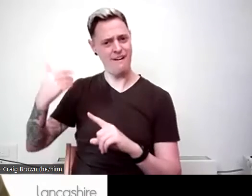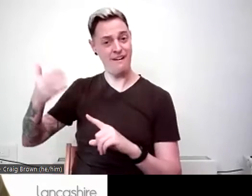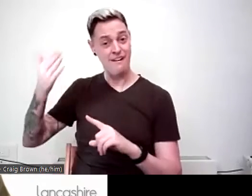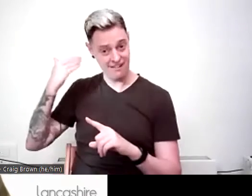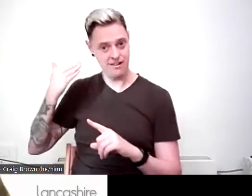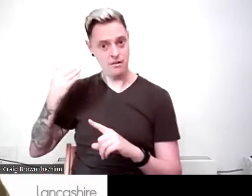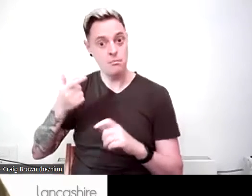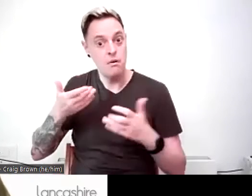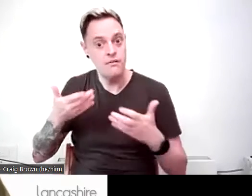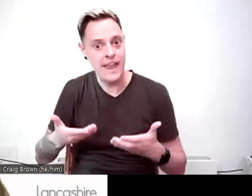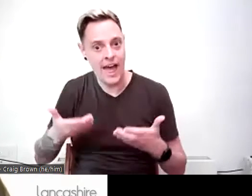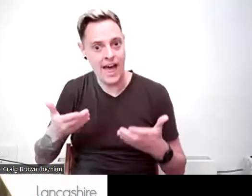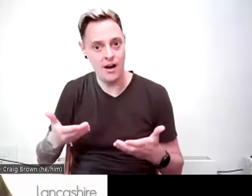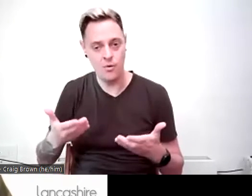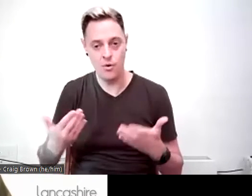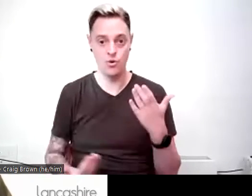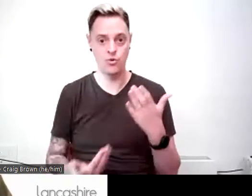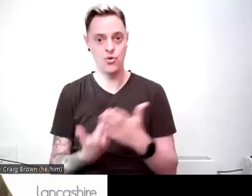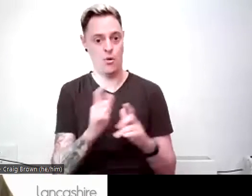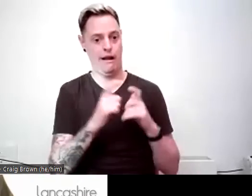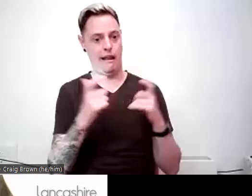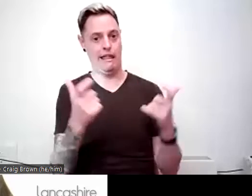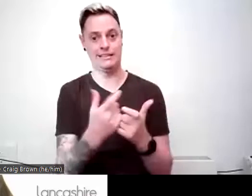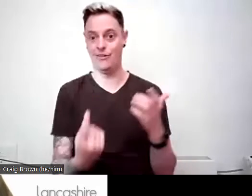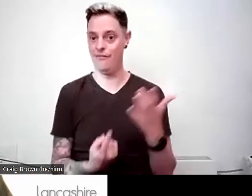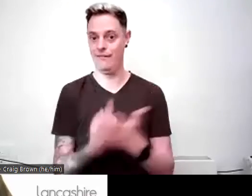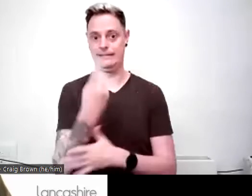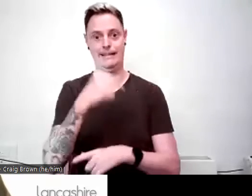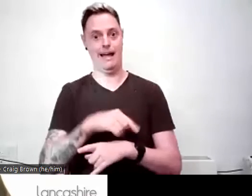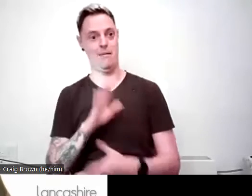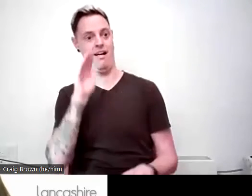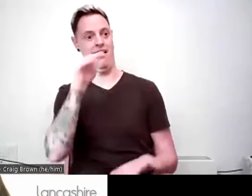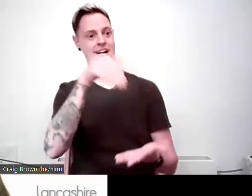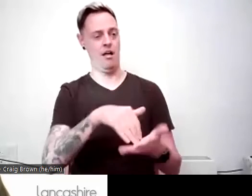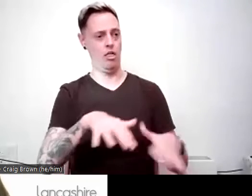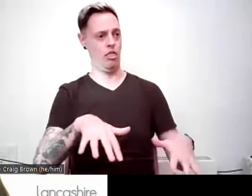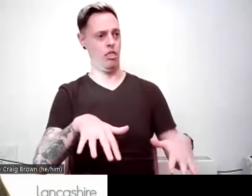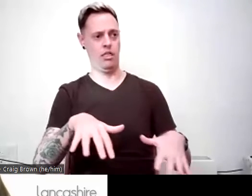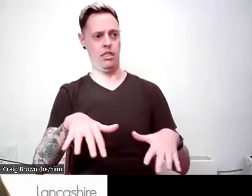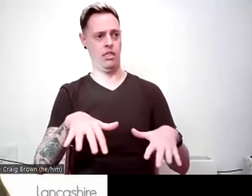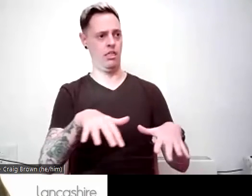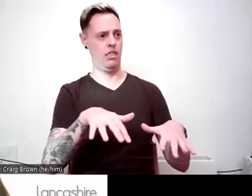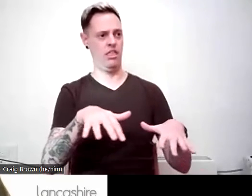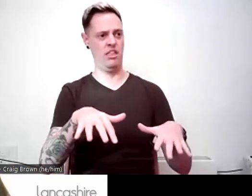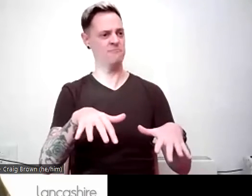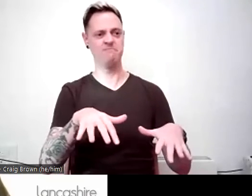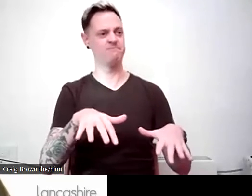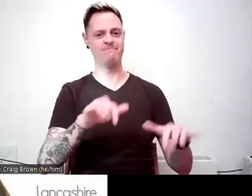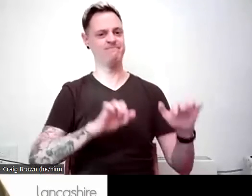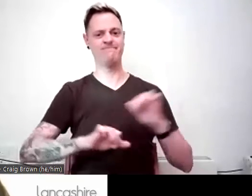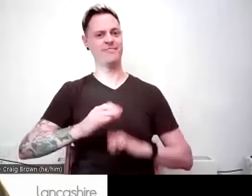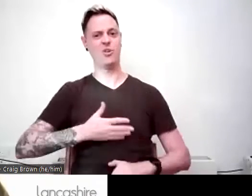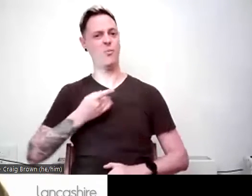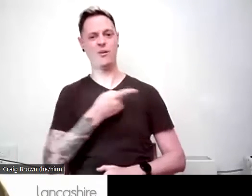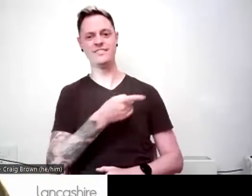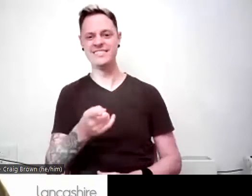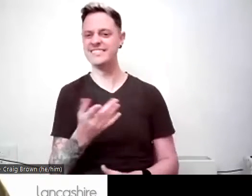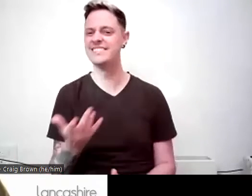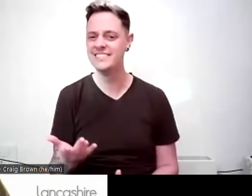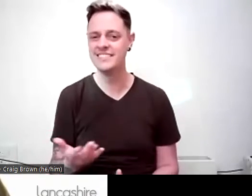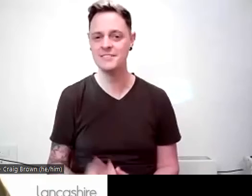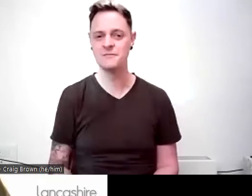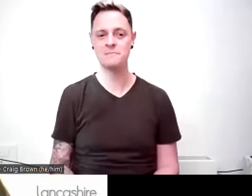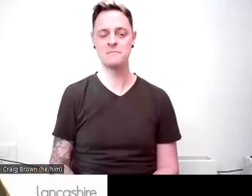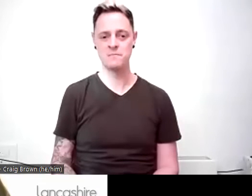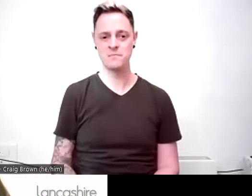now, like going to a class for the first time and hearing that stuff or seeing that stuff. It would just put you off completely.